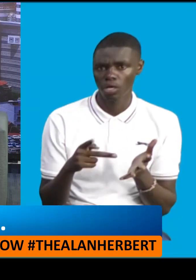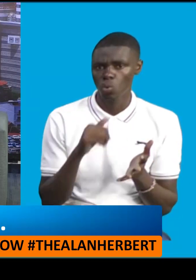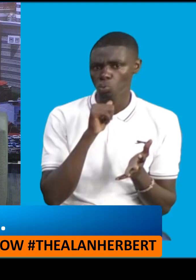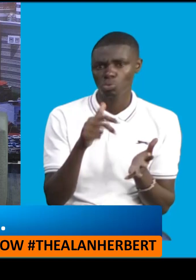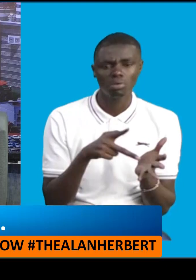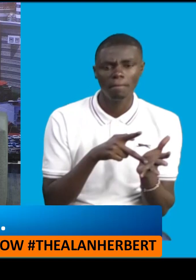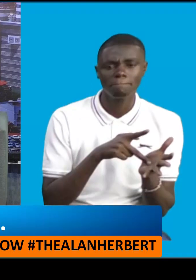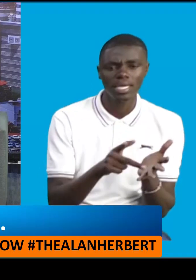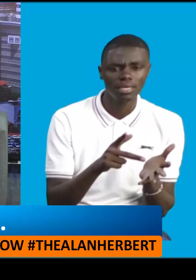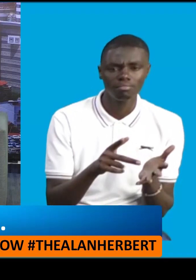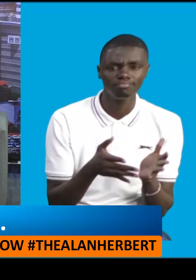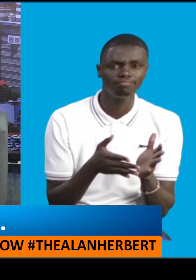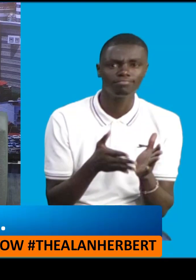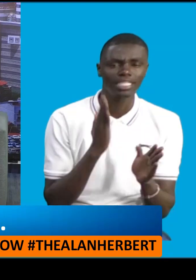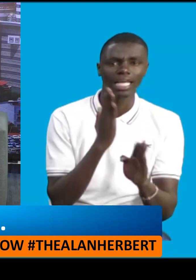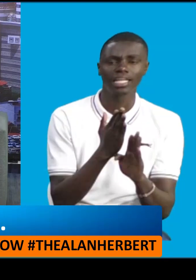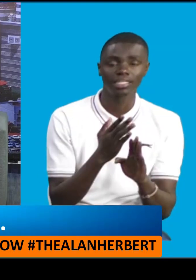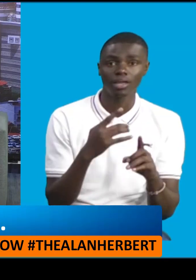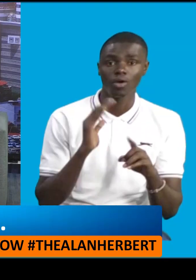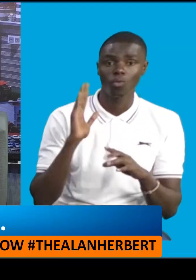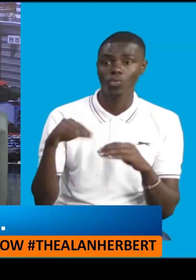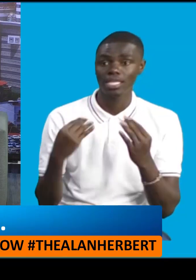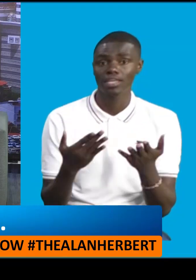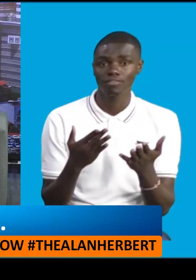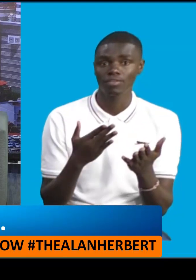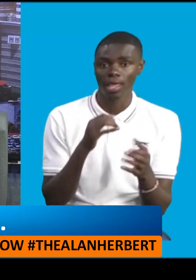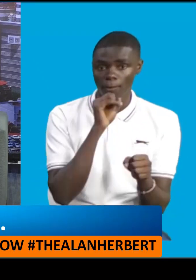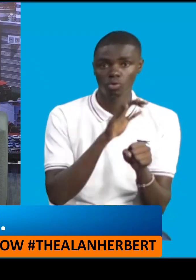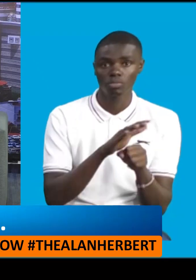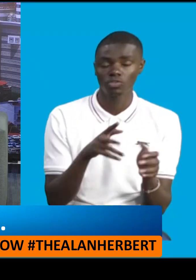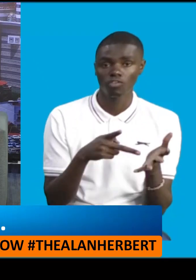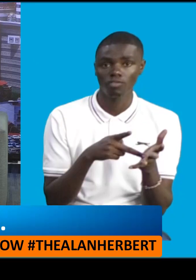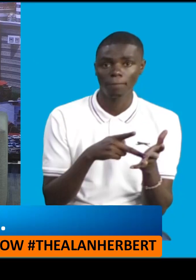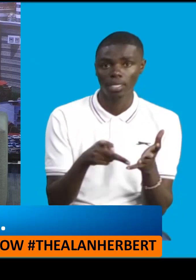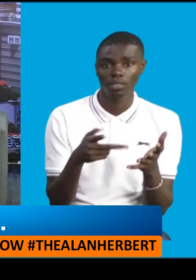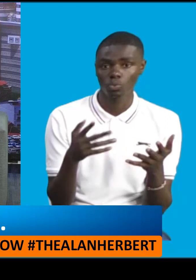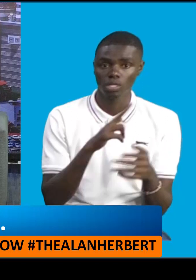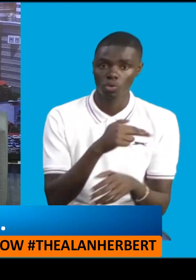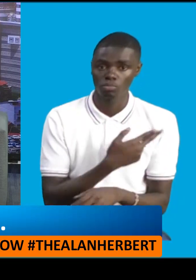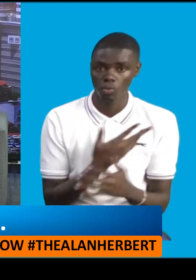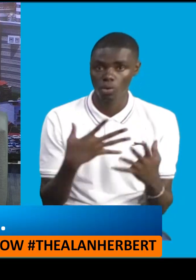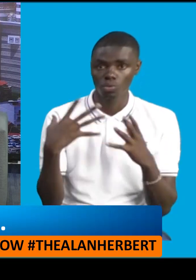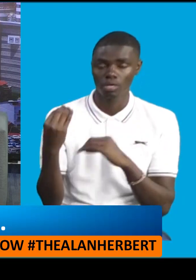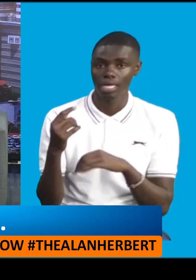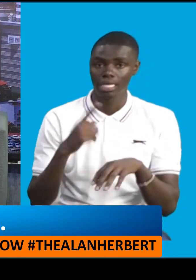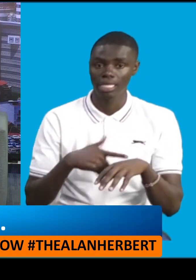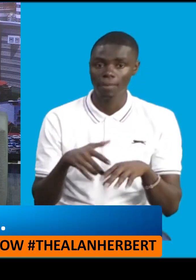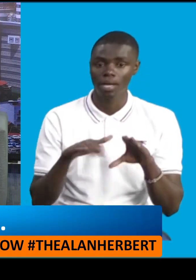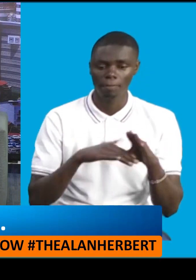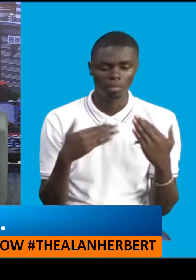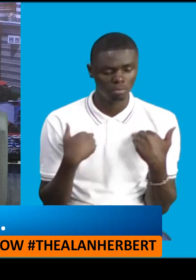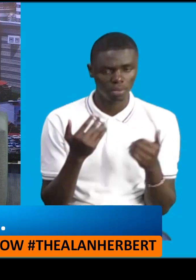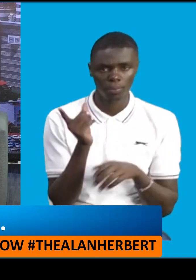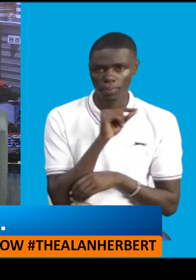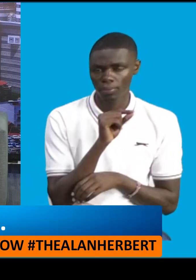We don't pay Immediately. Yeah. We just give a guarantee of payment to the hospital where you are going. Yeah. And once the